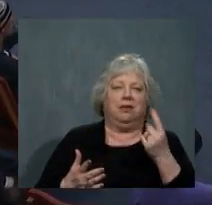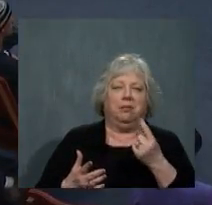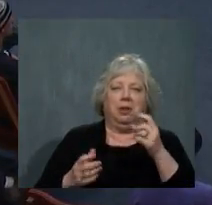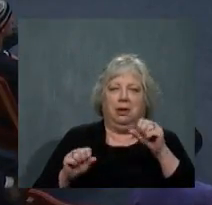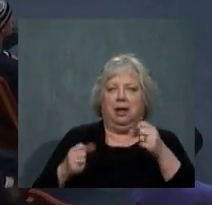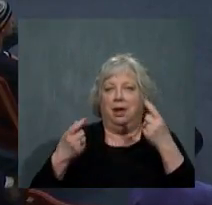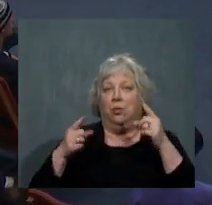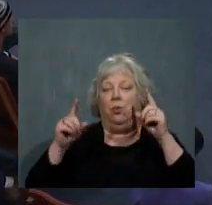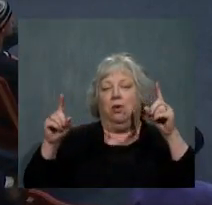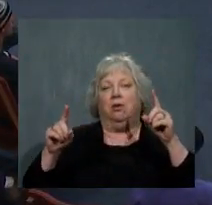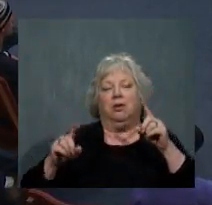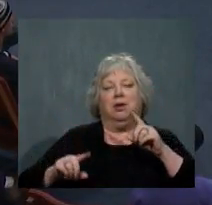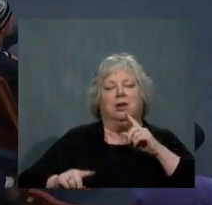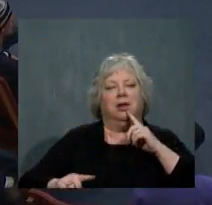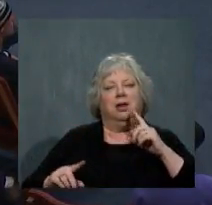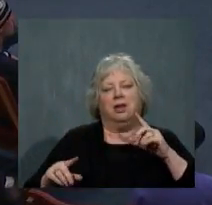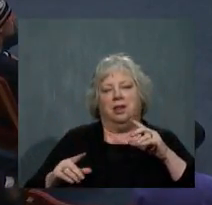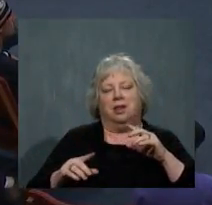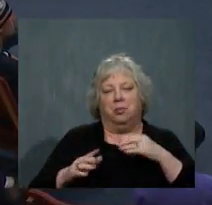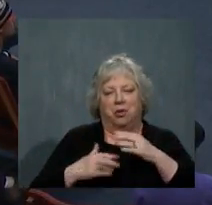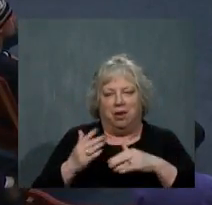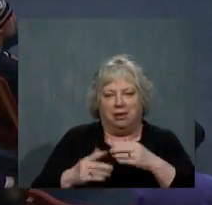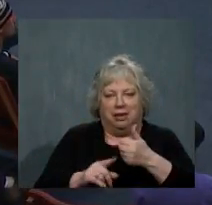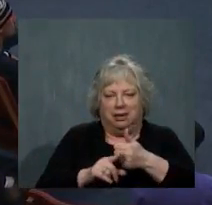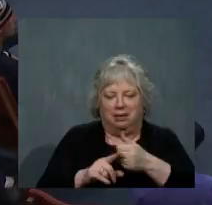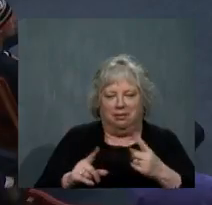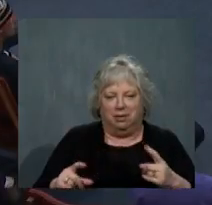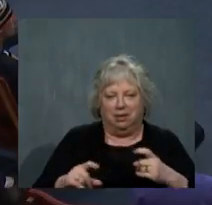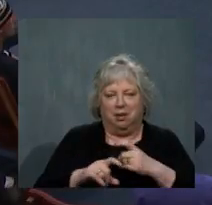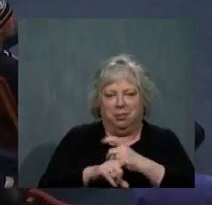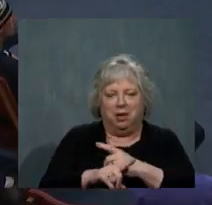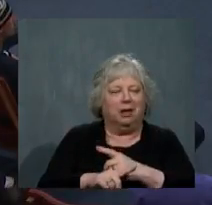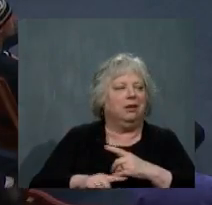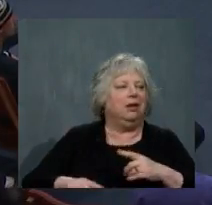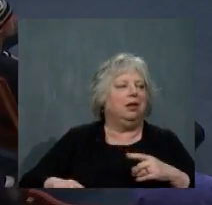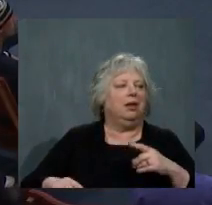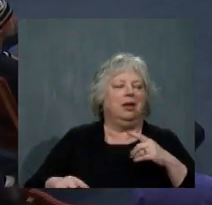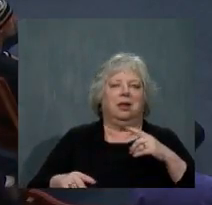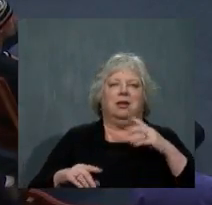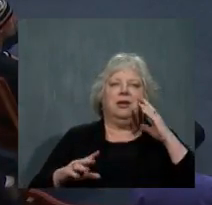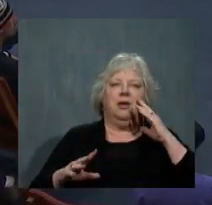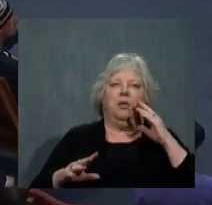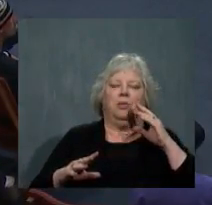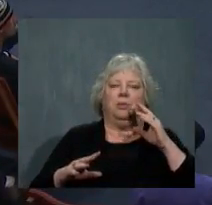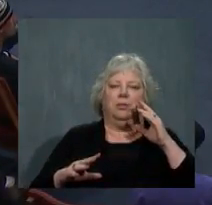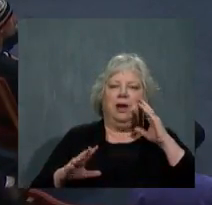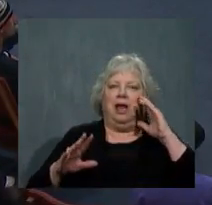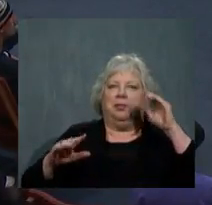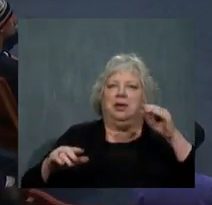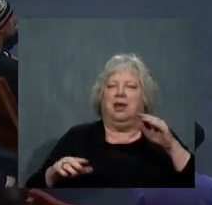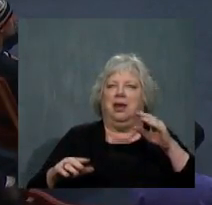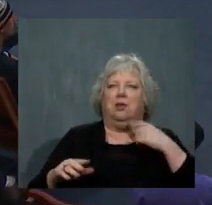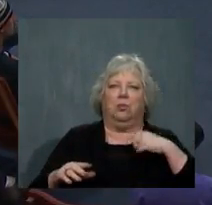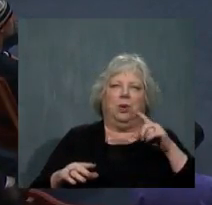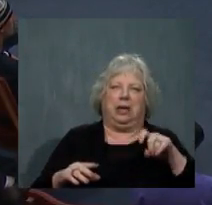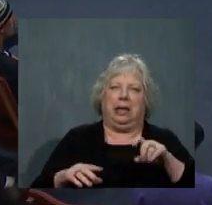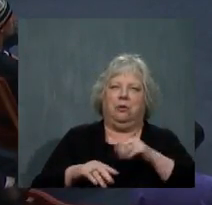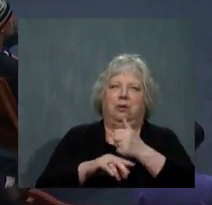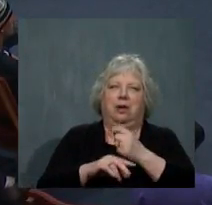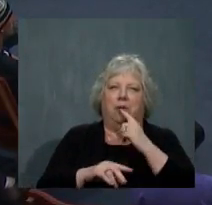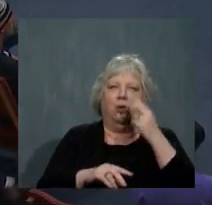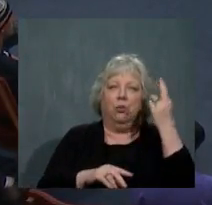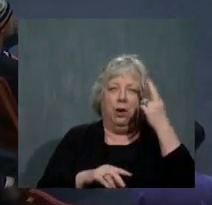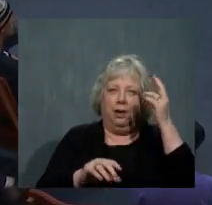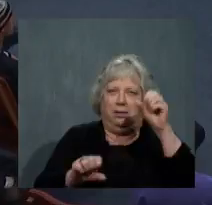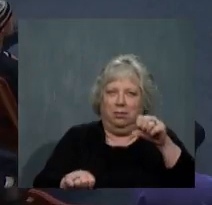complex process. You know, expectations, we're going to be setting them, you know, reasonable, so that we